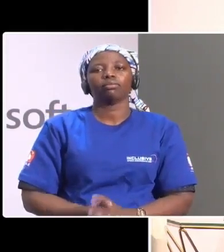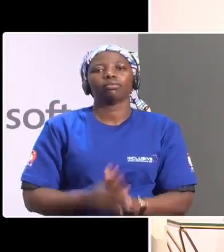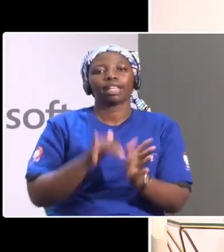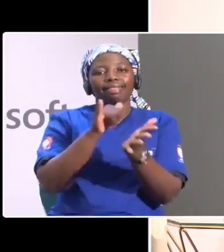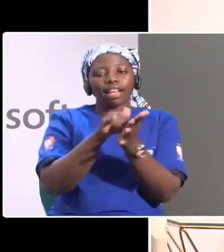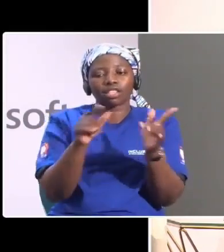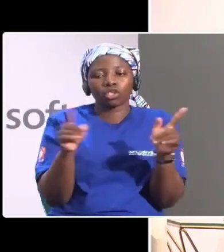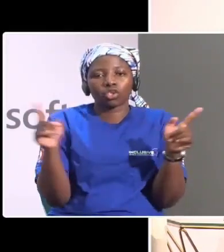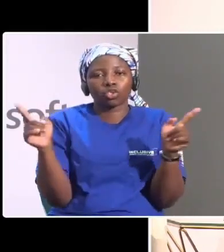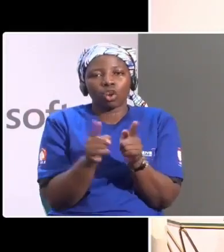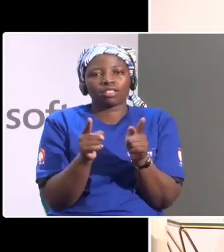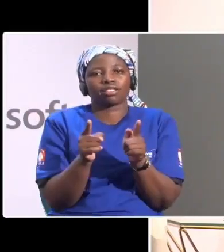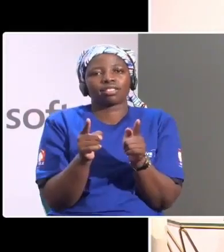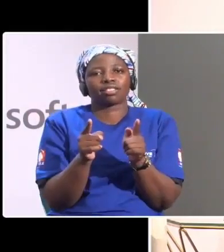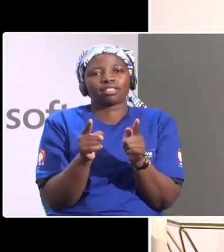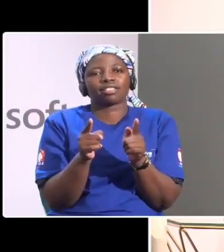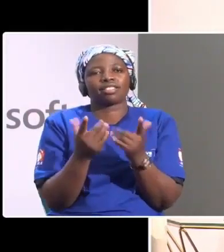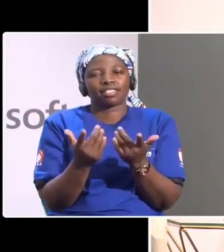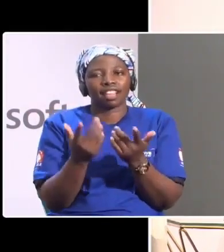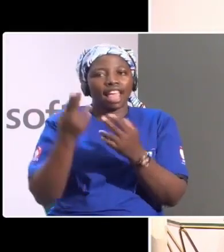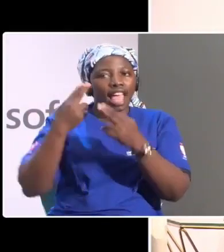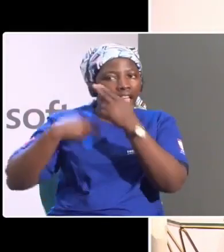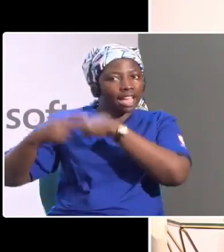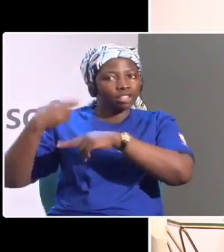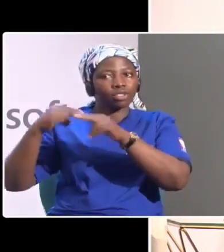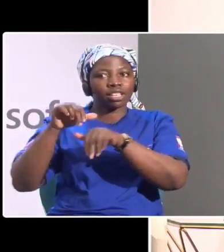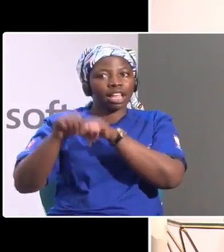in brief, the history about